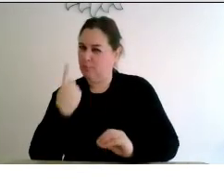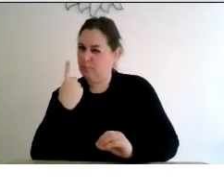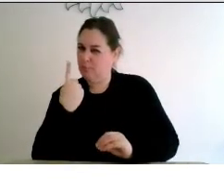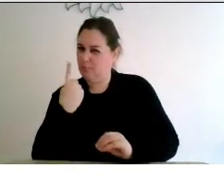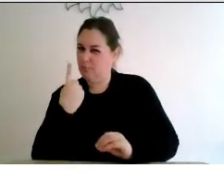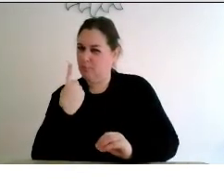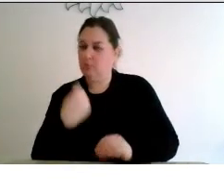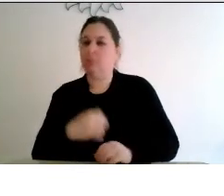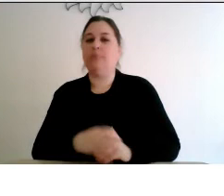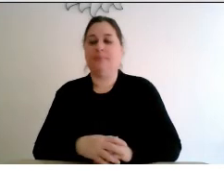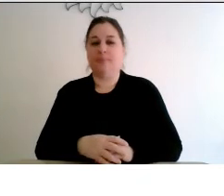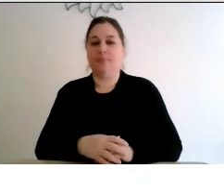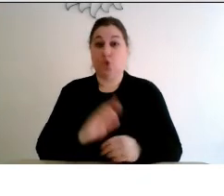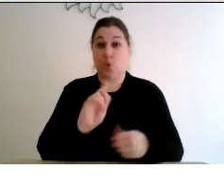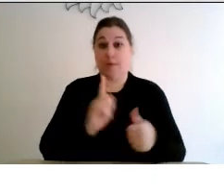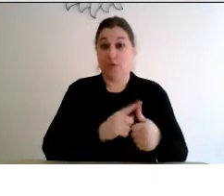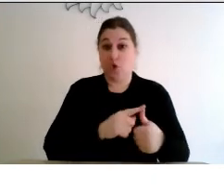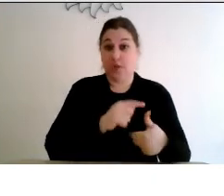different